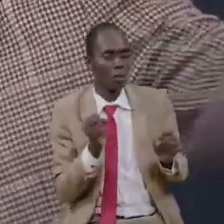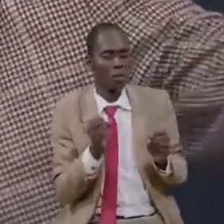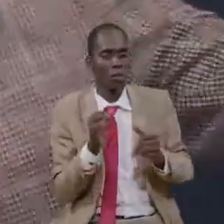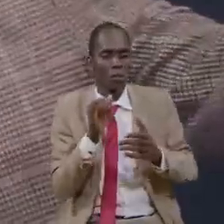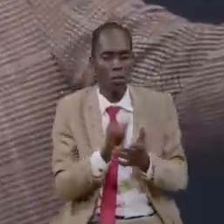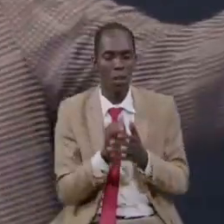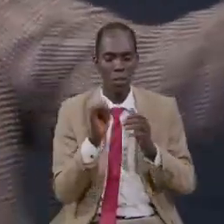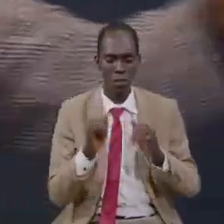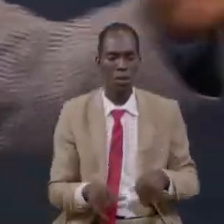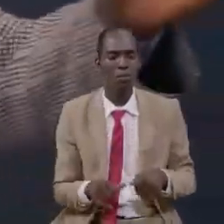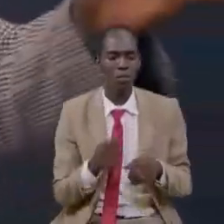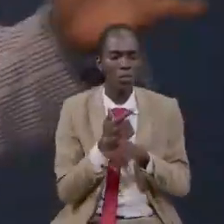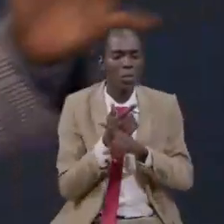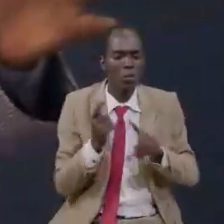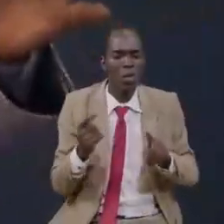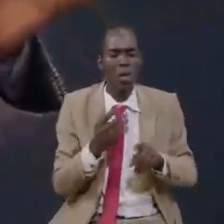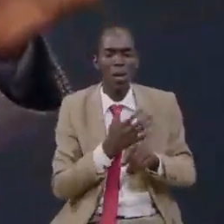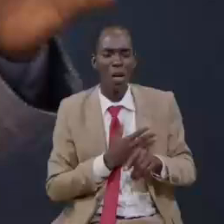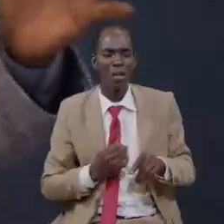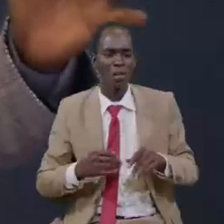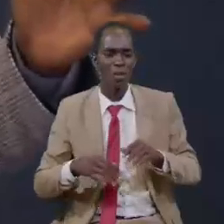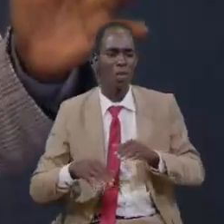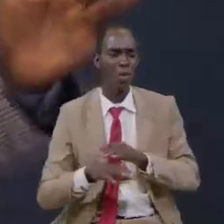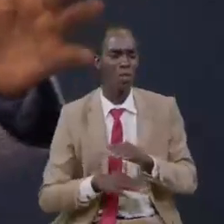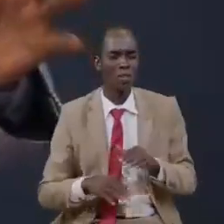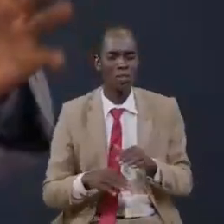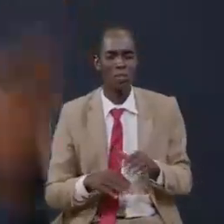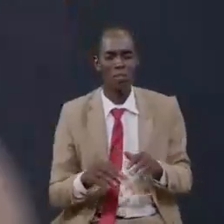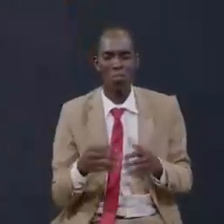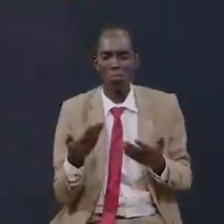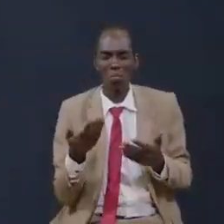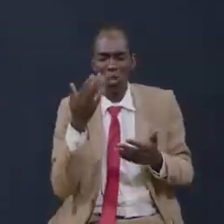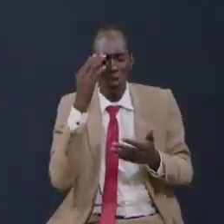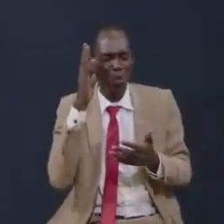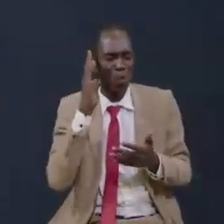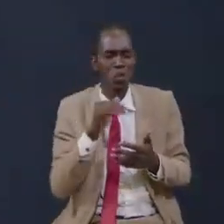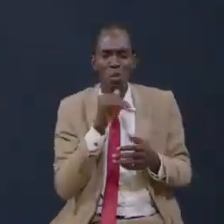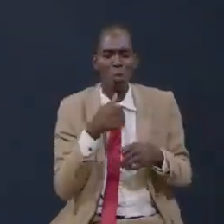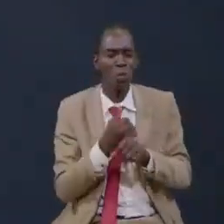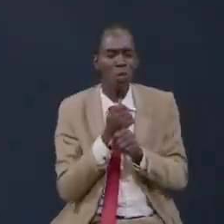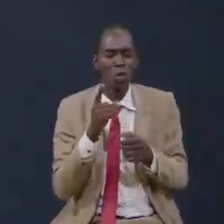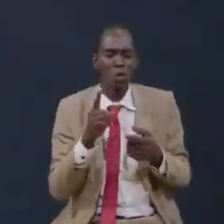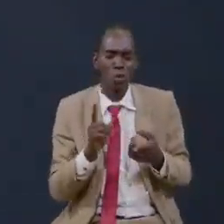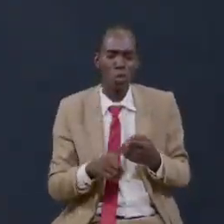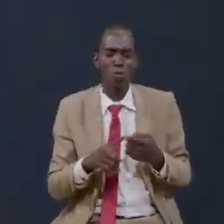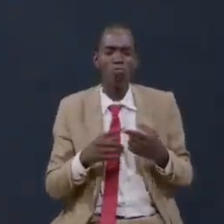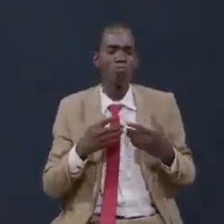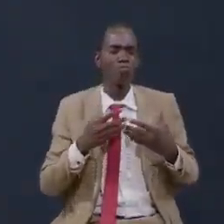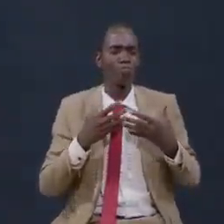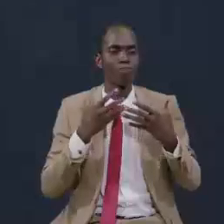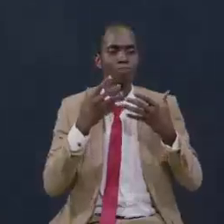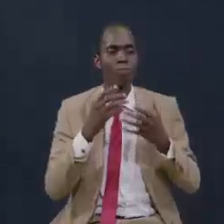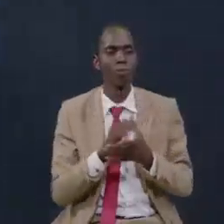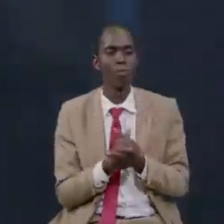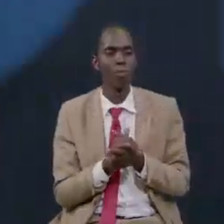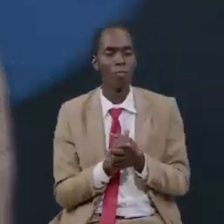that knowledge cannot make you come to the knowledge of this truth. For how many years did I